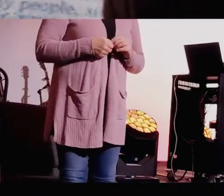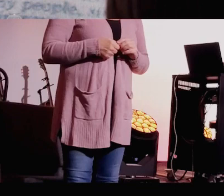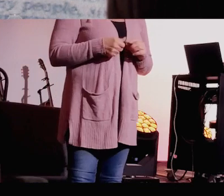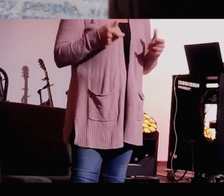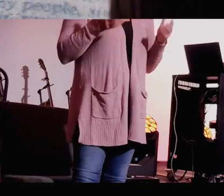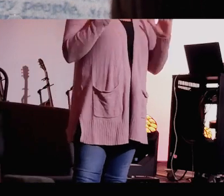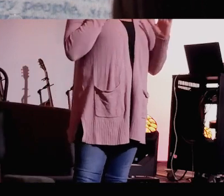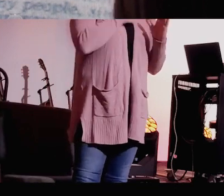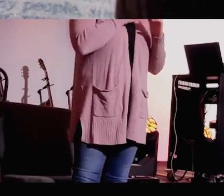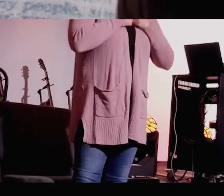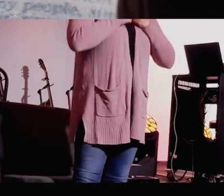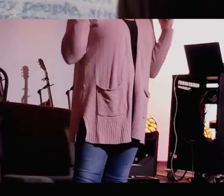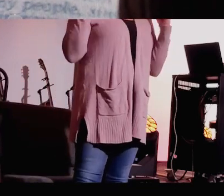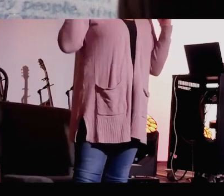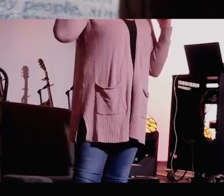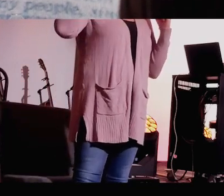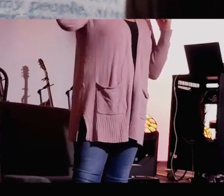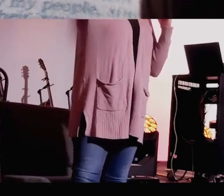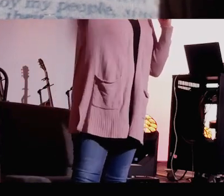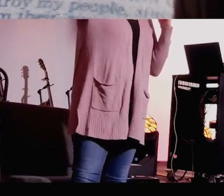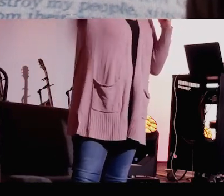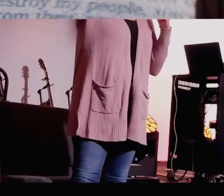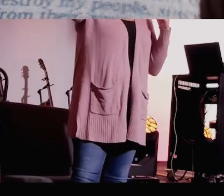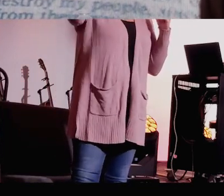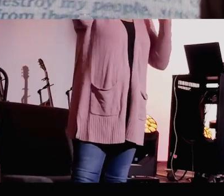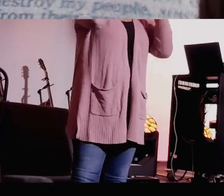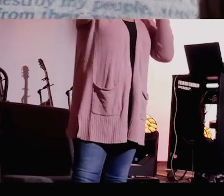But let us come in to the light of glory today.